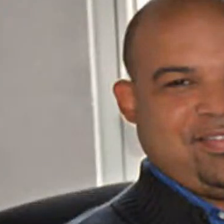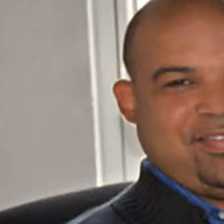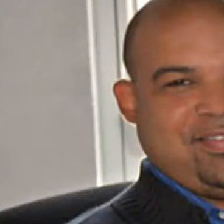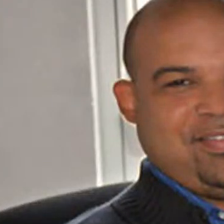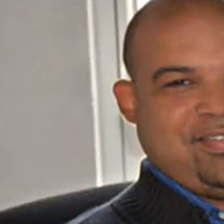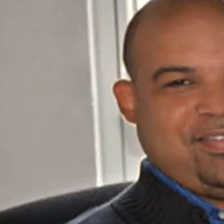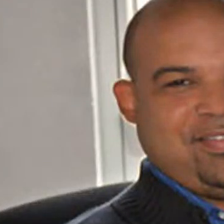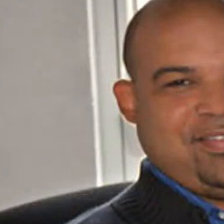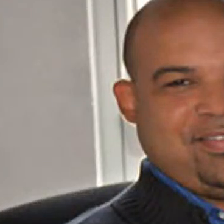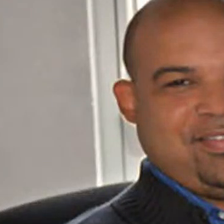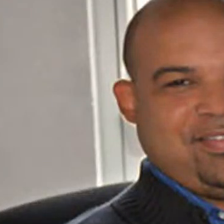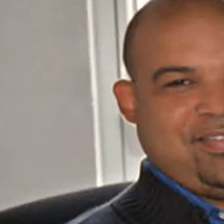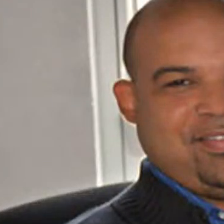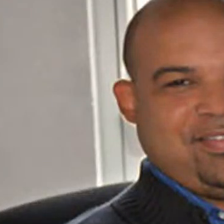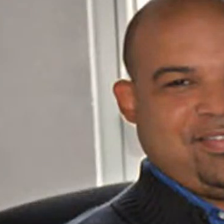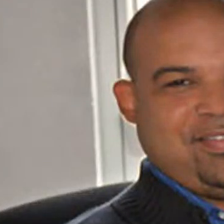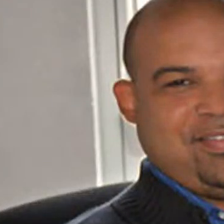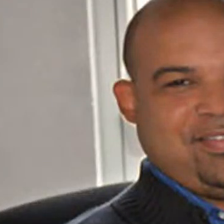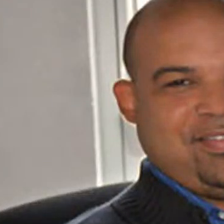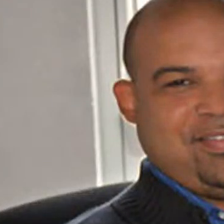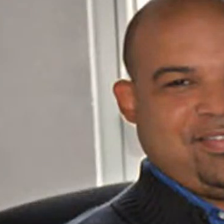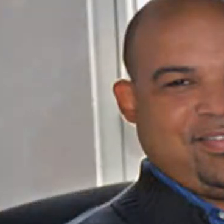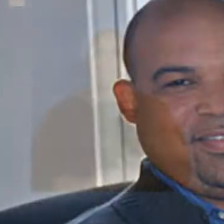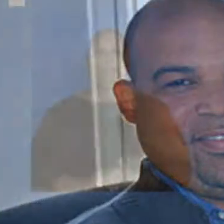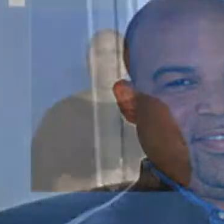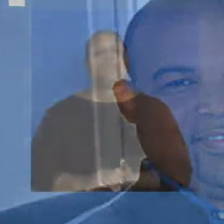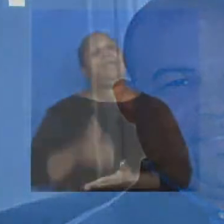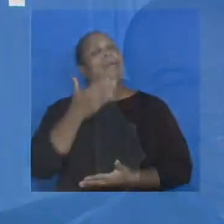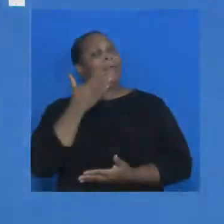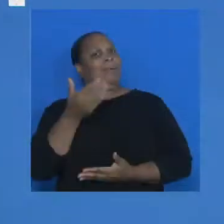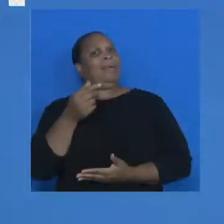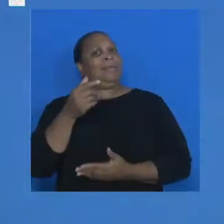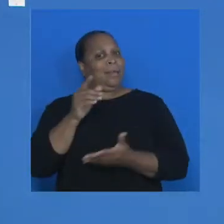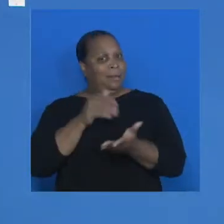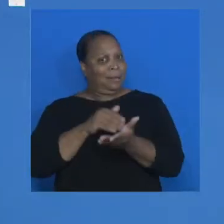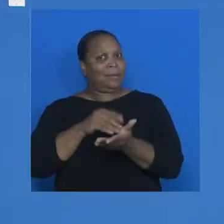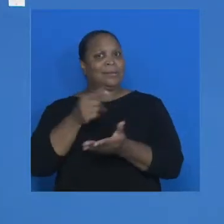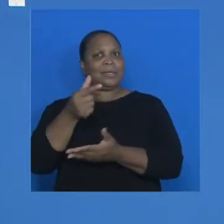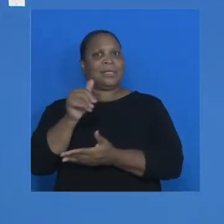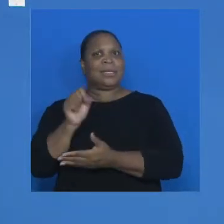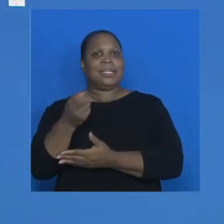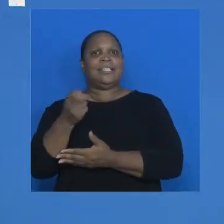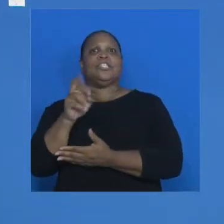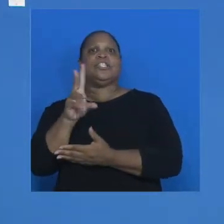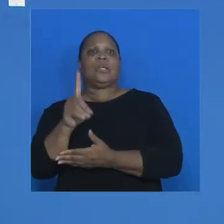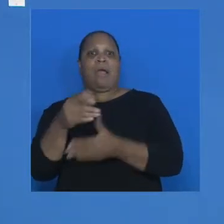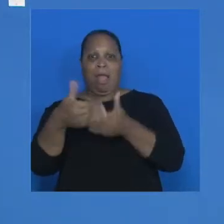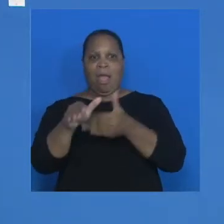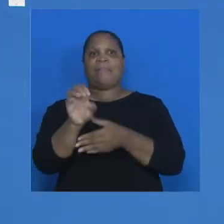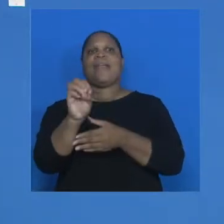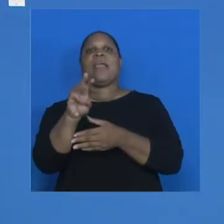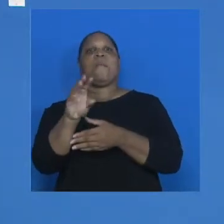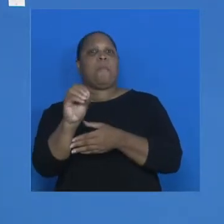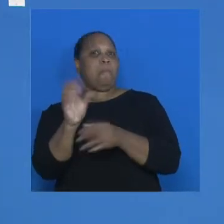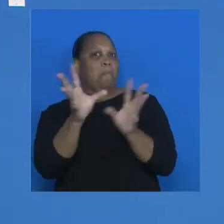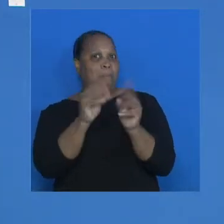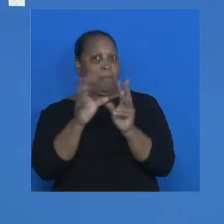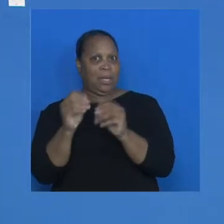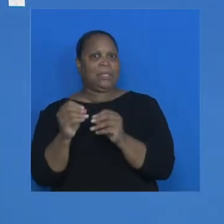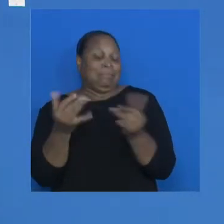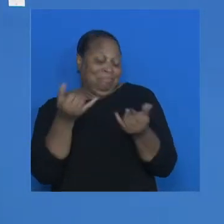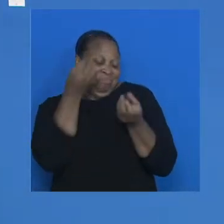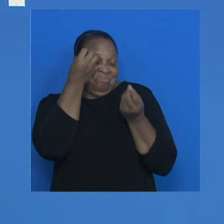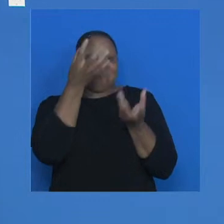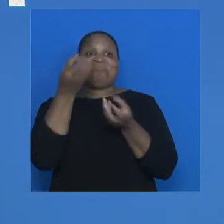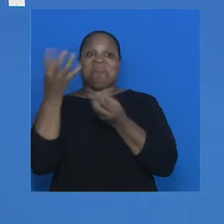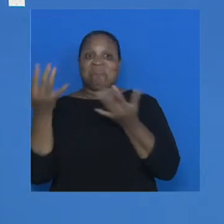back to the Minister. Thank you, Dr. Gashad. Following our EMO meeting, here is what I can share at